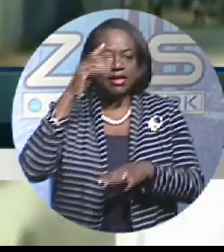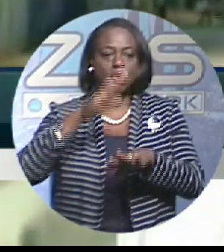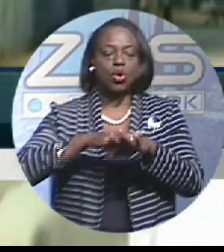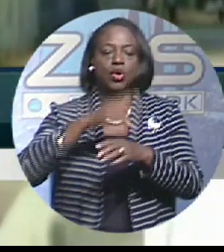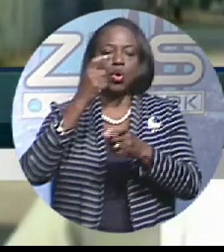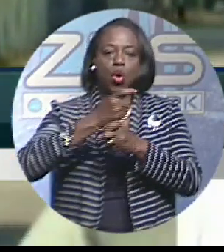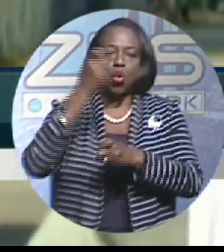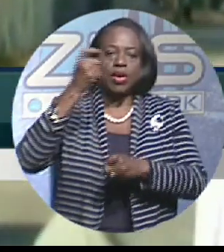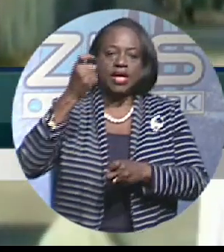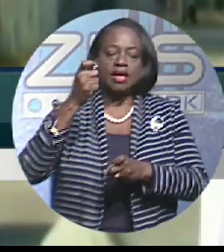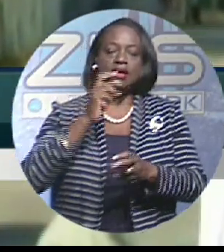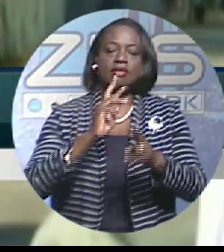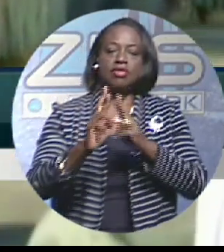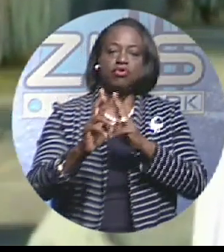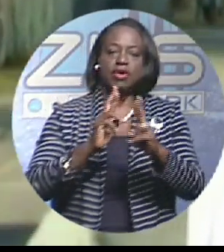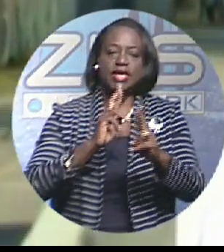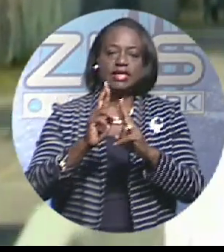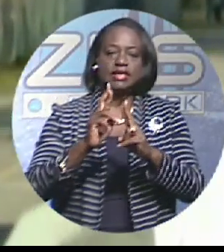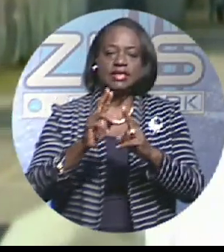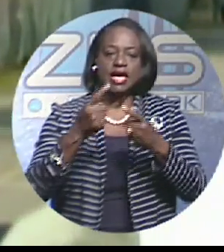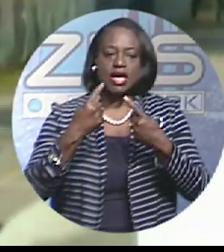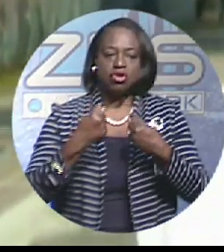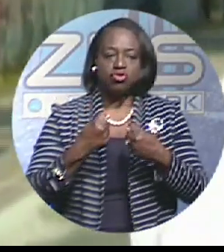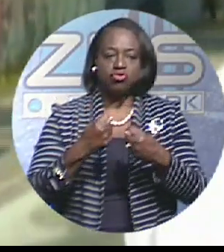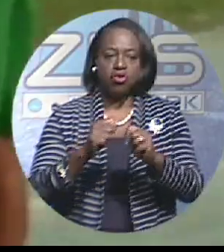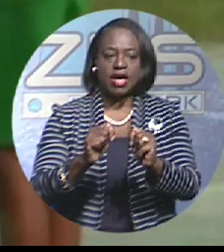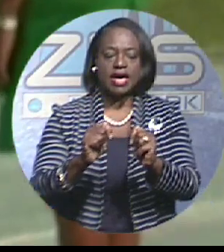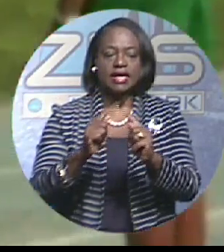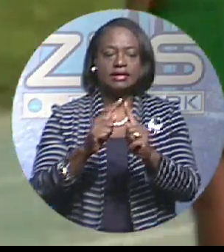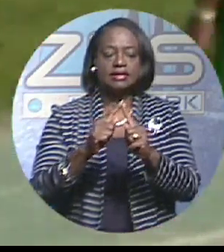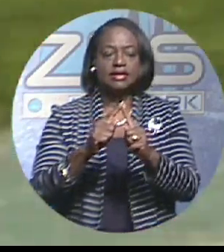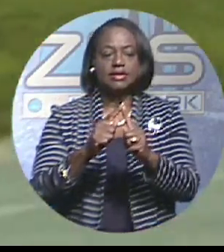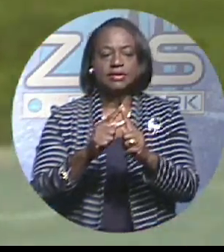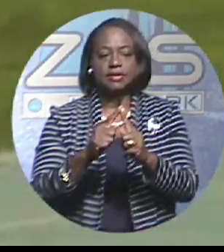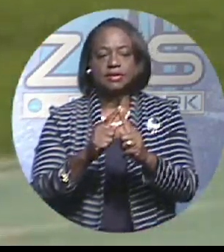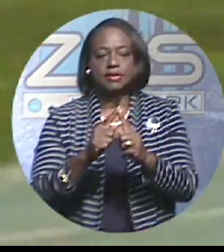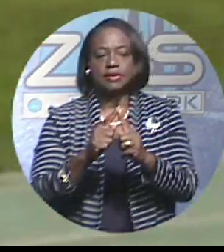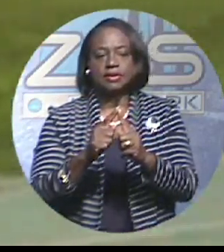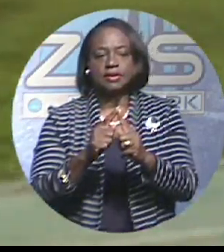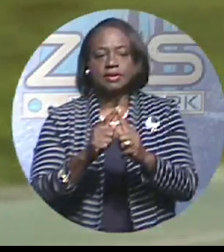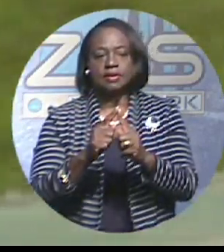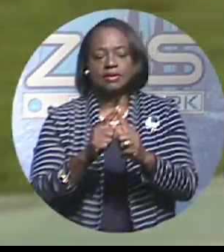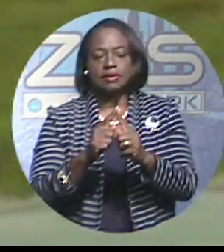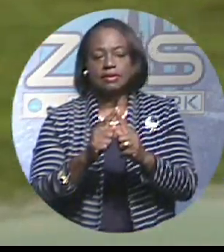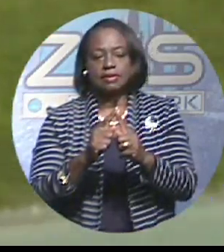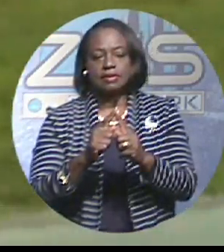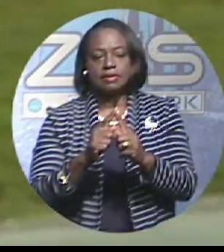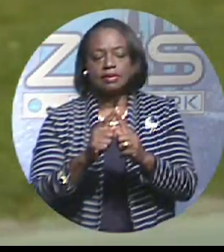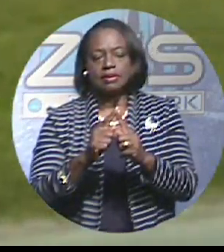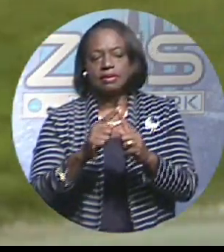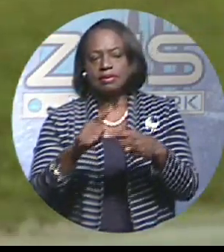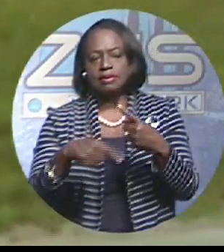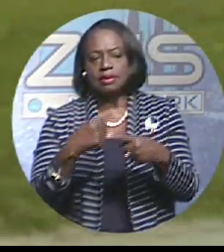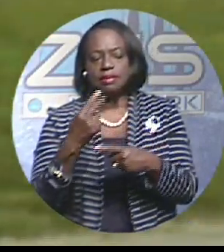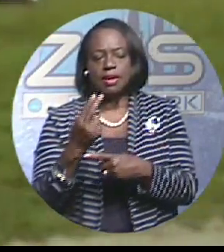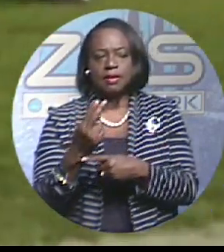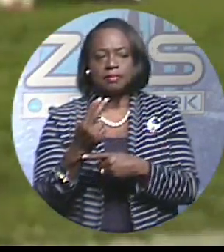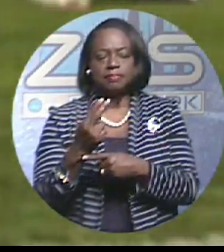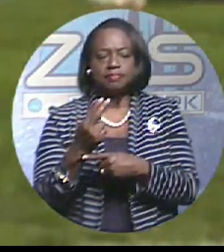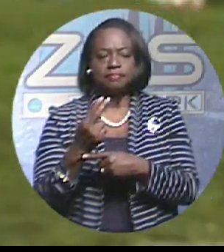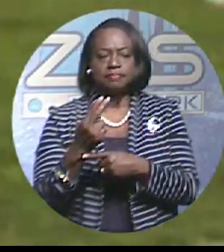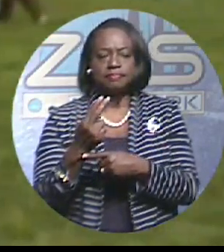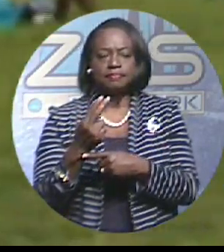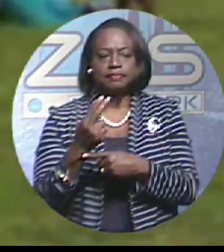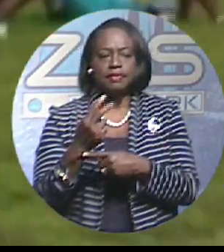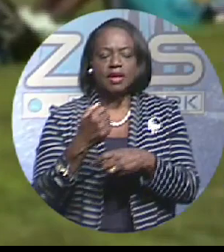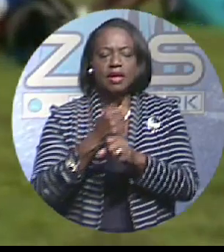I tried to maintain focus, especially coming up, running on the straight. I made sure that I